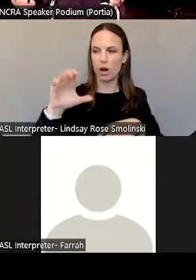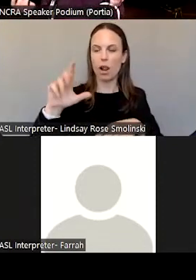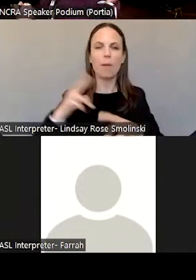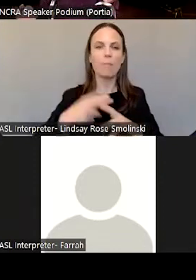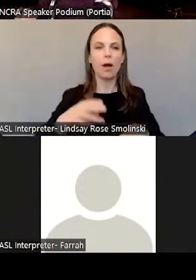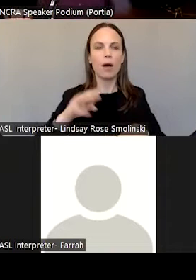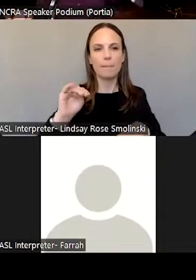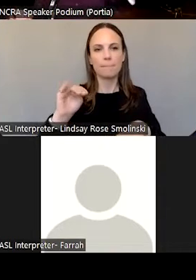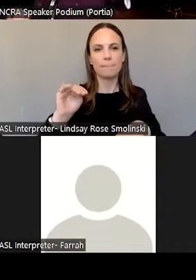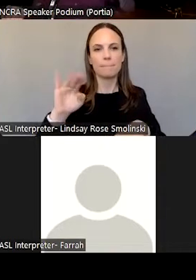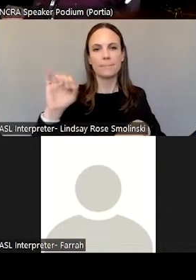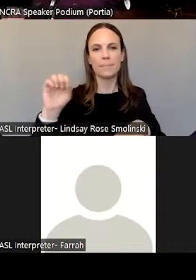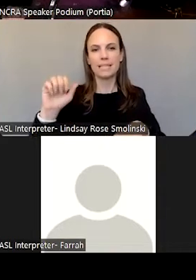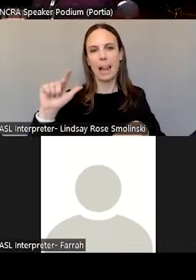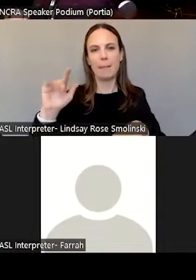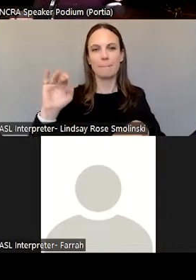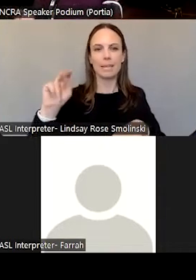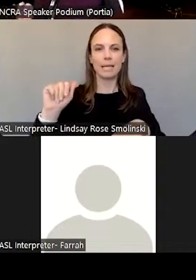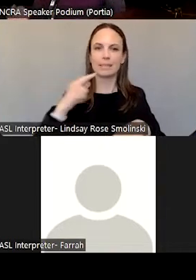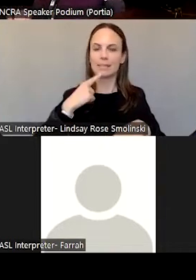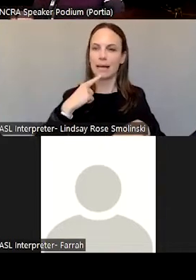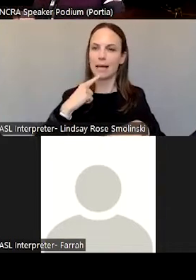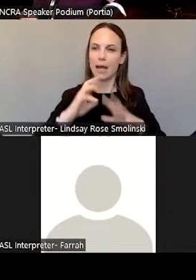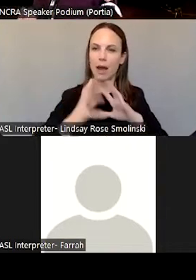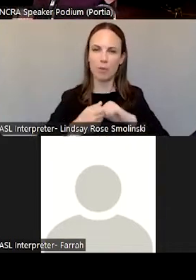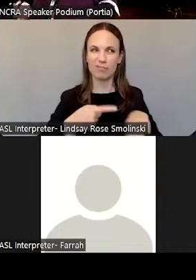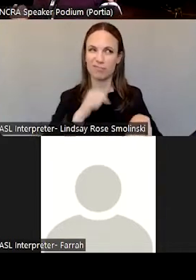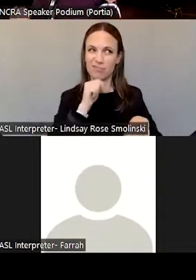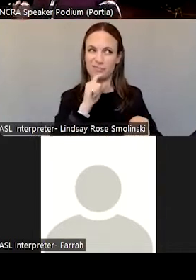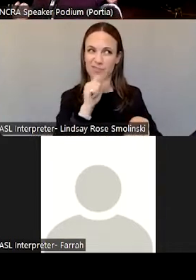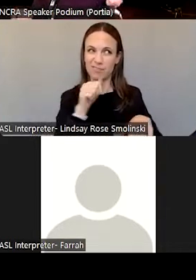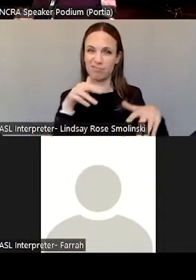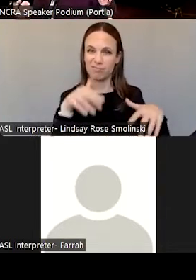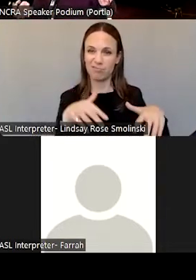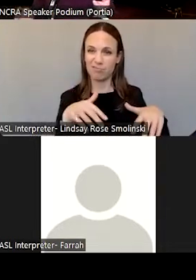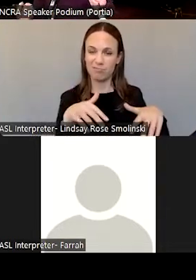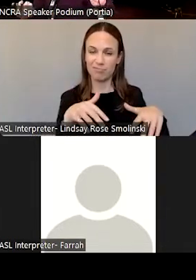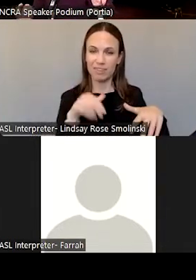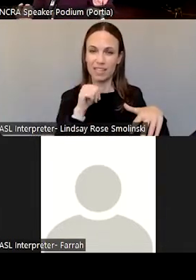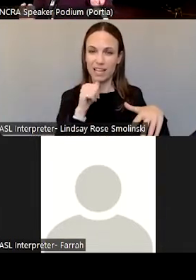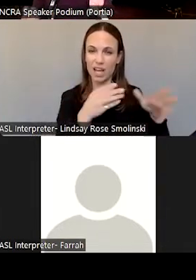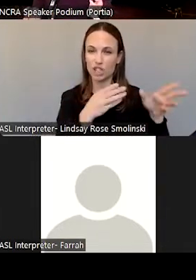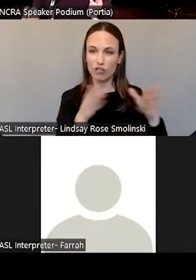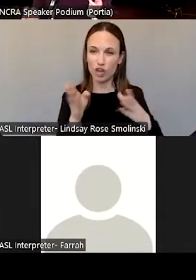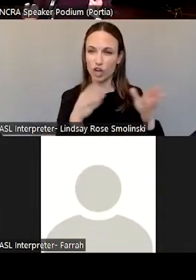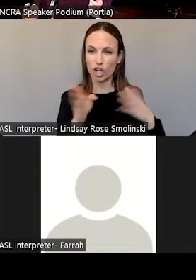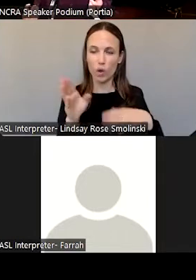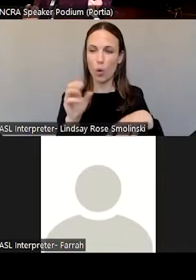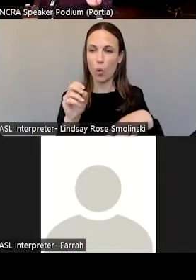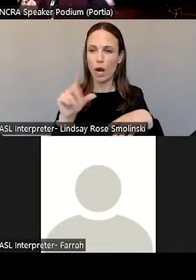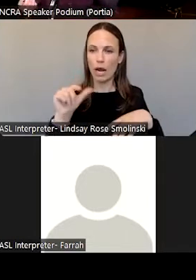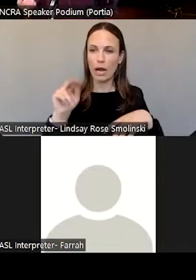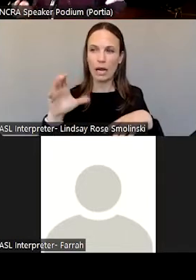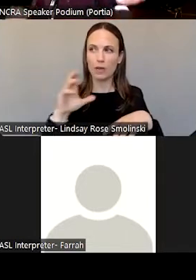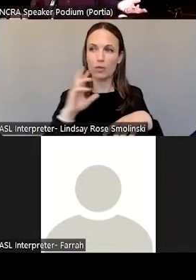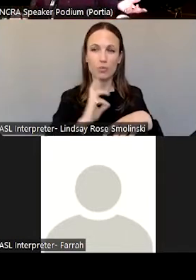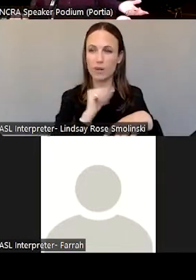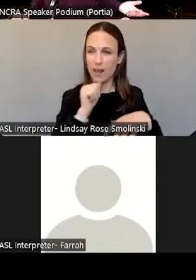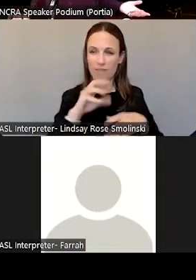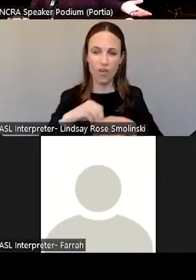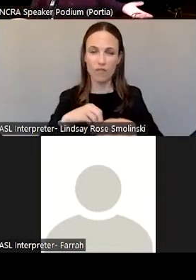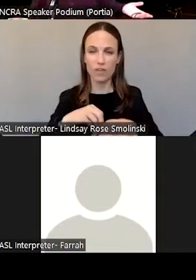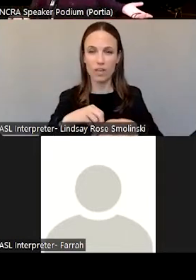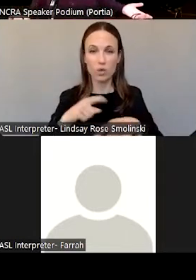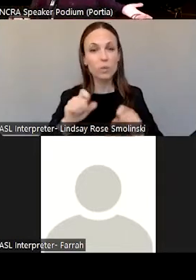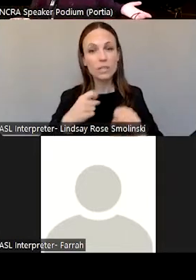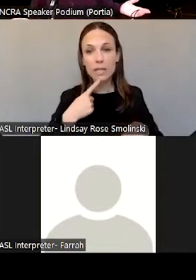Says Compost, they weren't really working on it. They weren't really diverting organics. The restaurants were not involved. You can